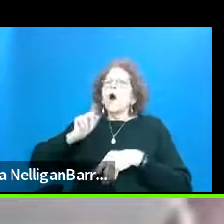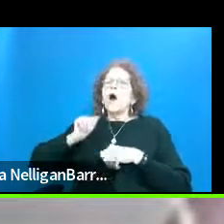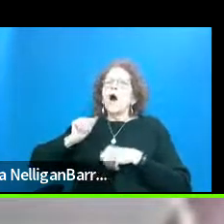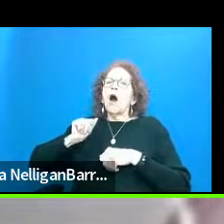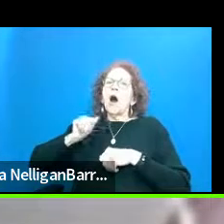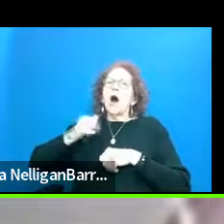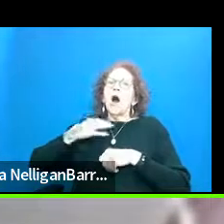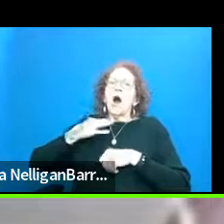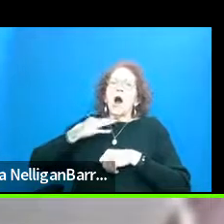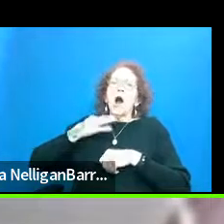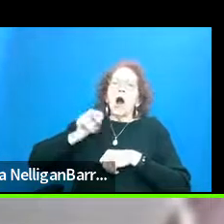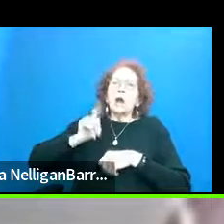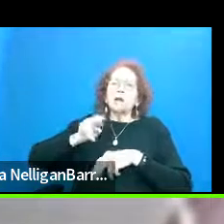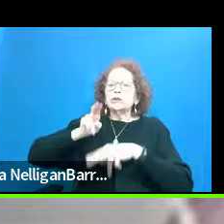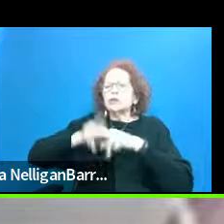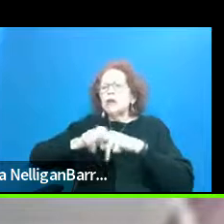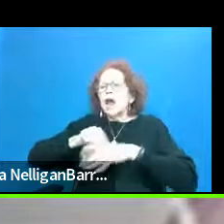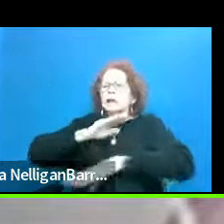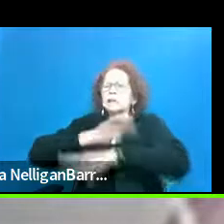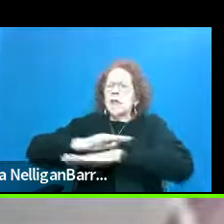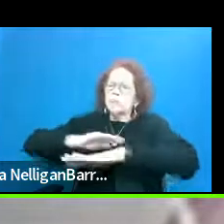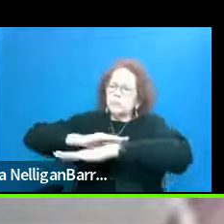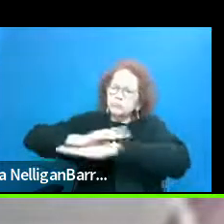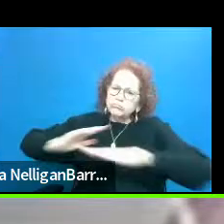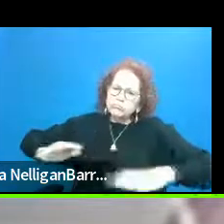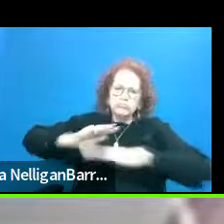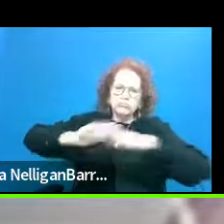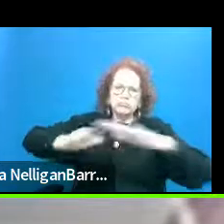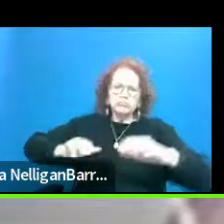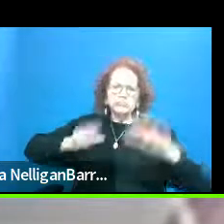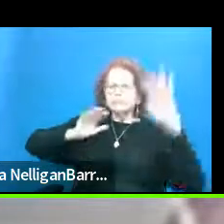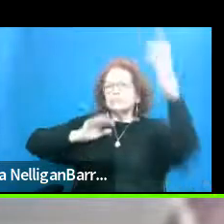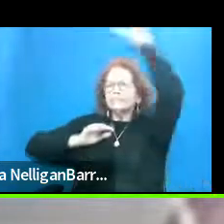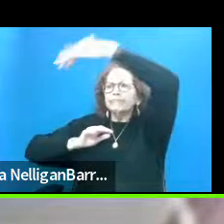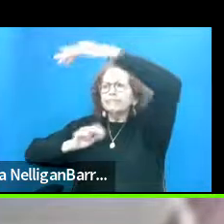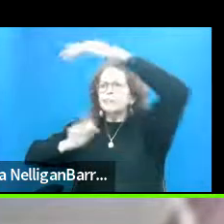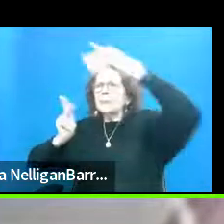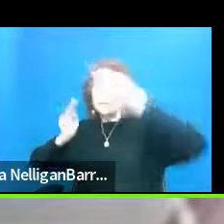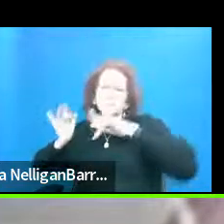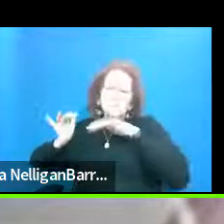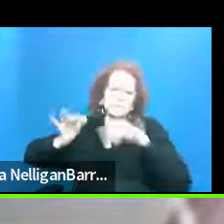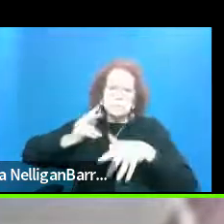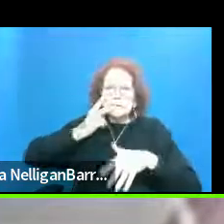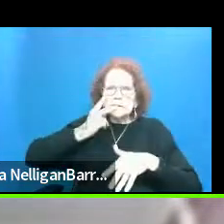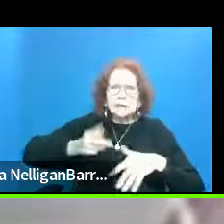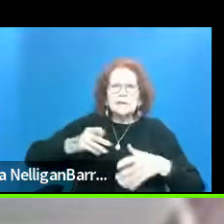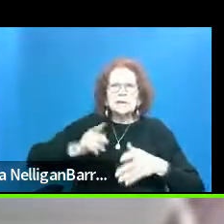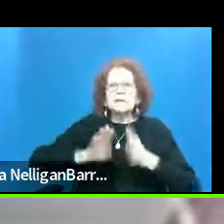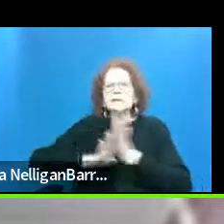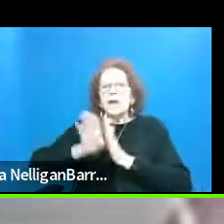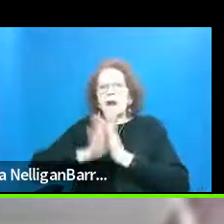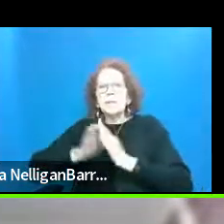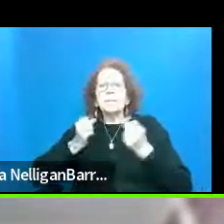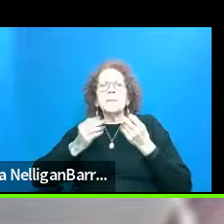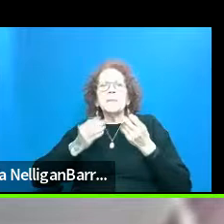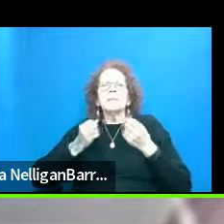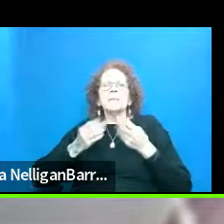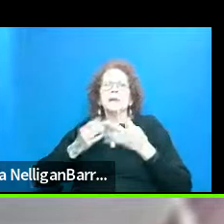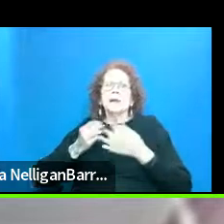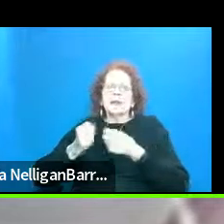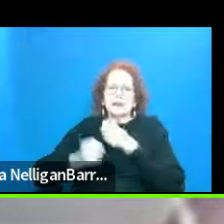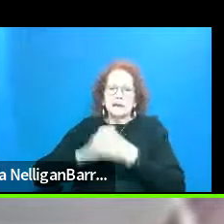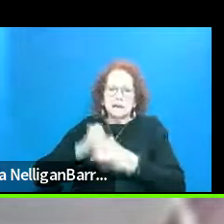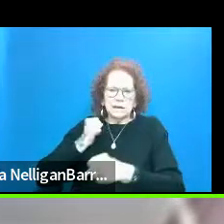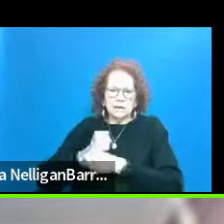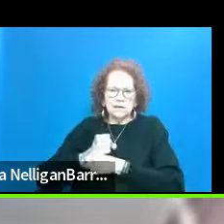As you guys know, I've been working on the workforce development for years in EMS and now at Edison. So partnering up